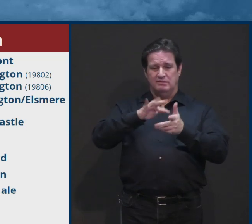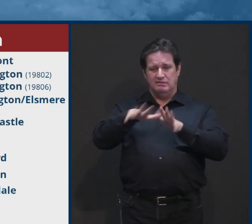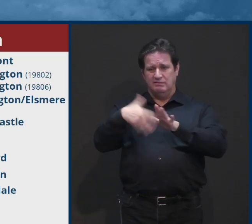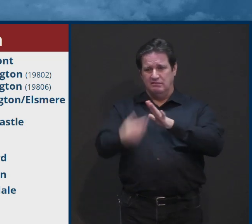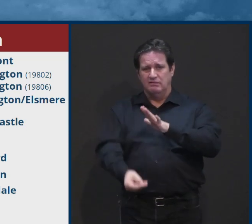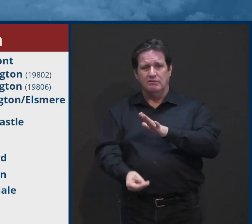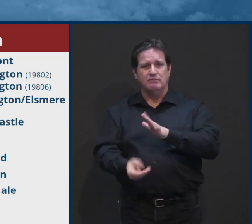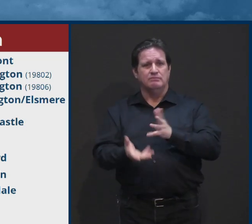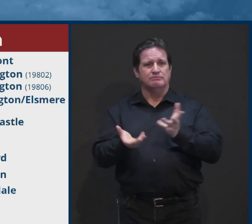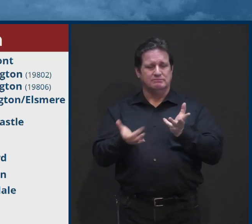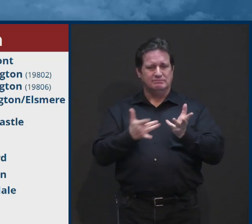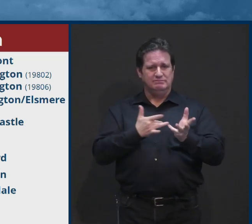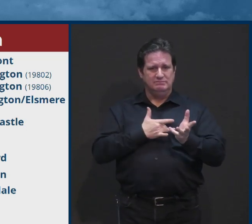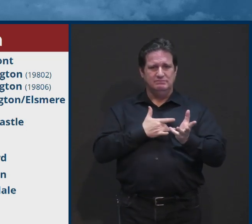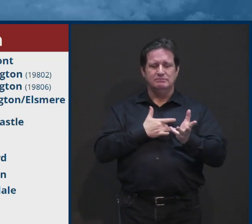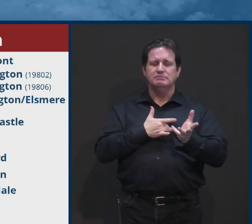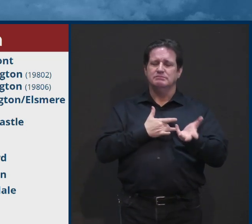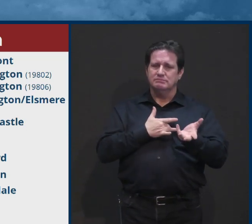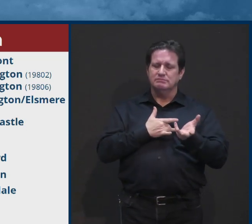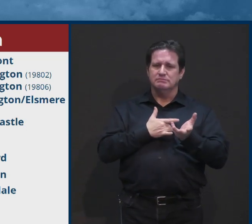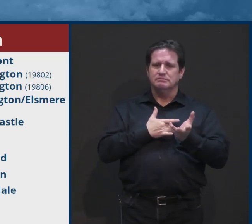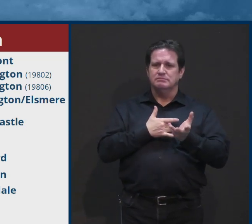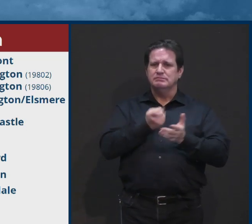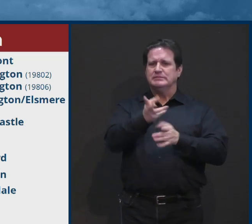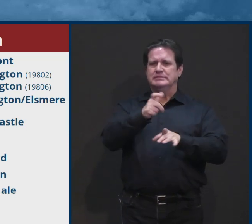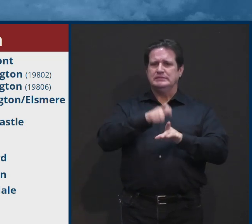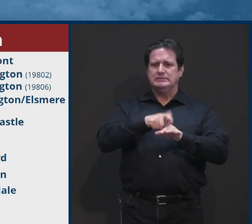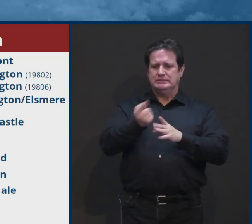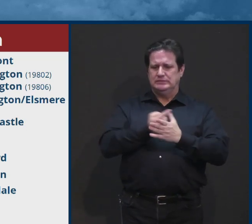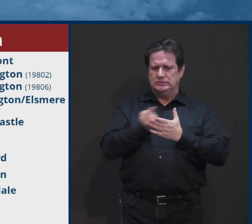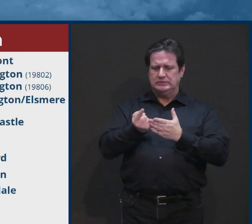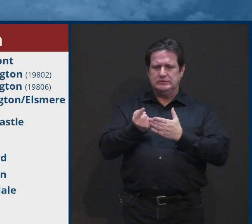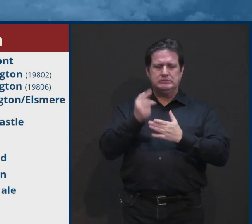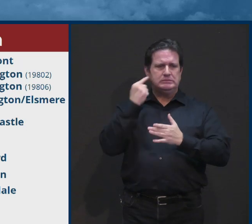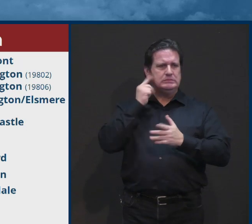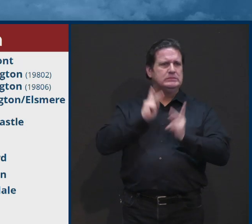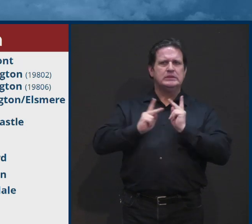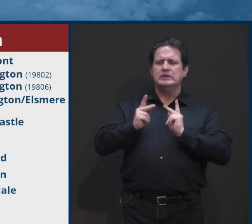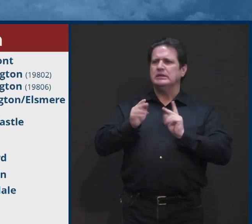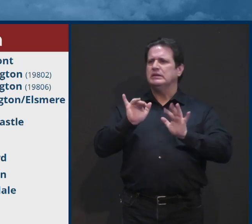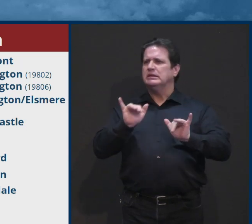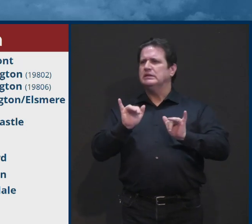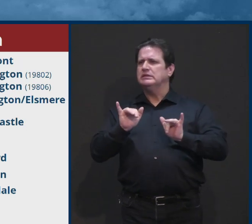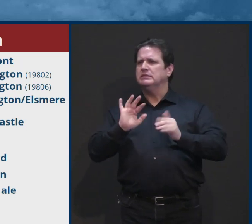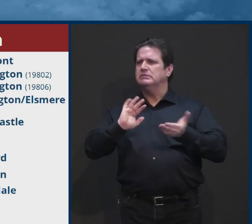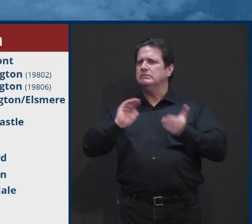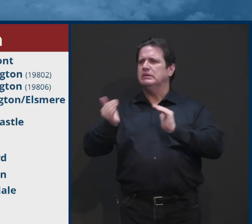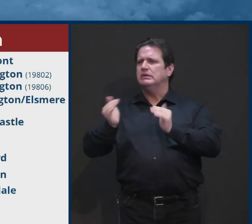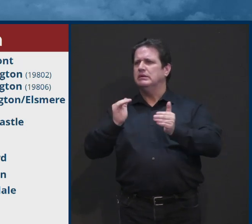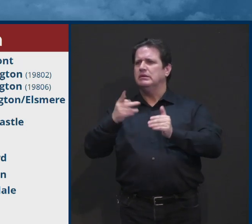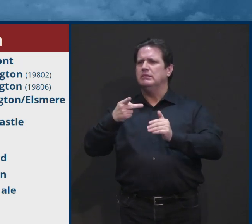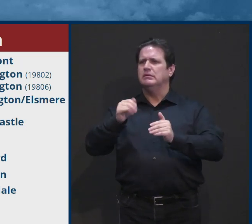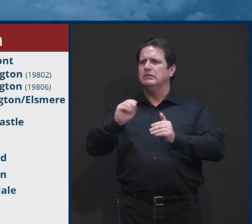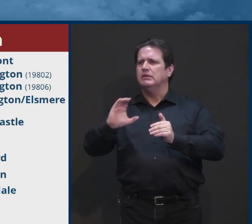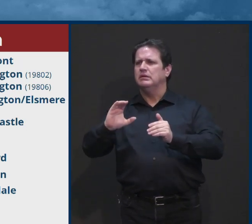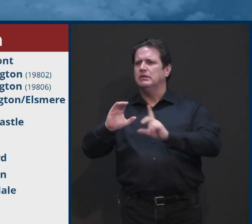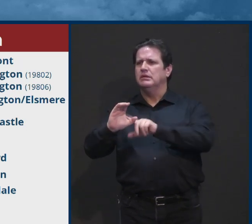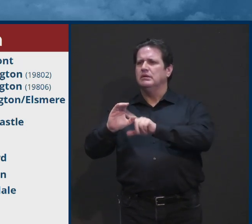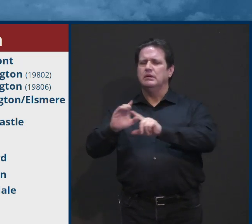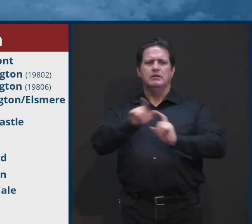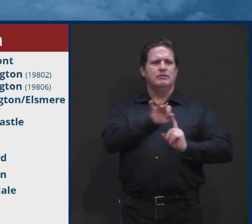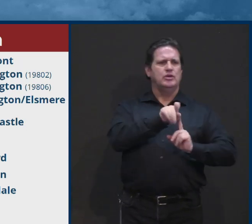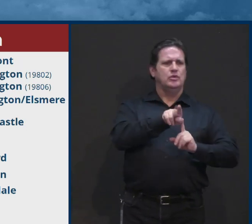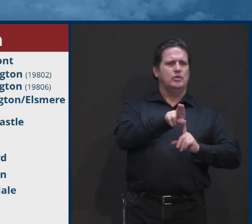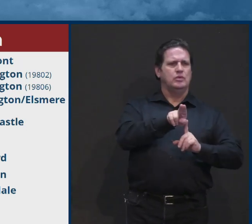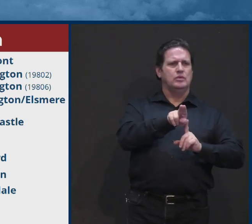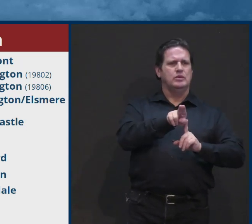month. And several times in the last week, I've heard people continue to compare this pandemic to the flu